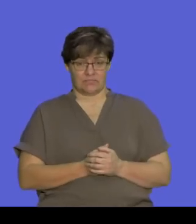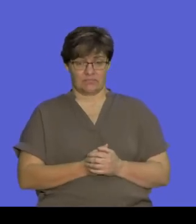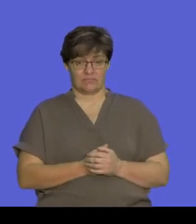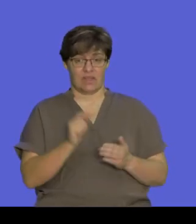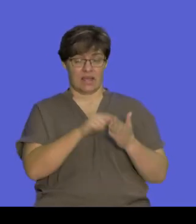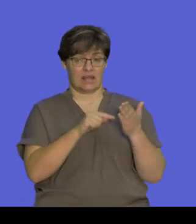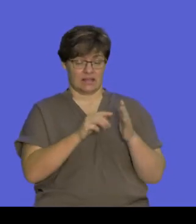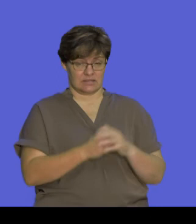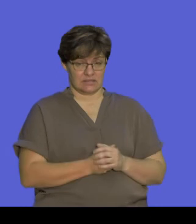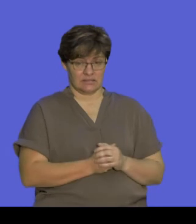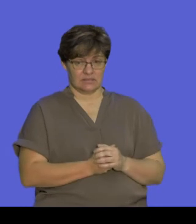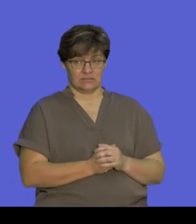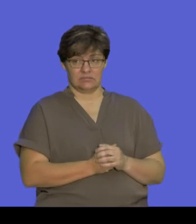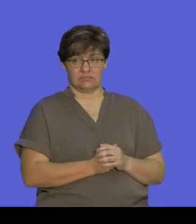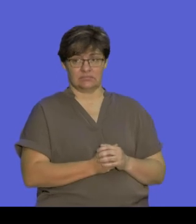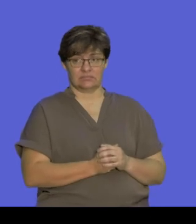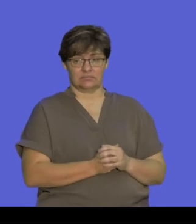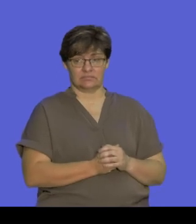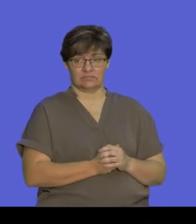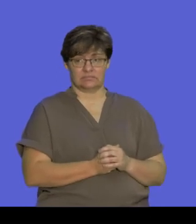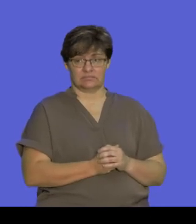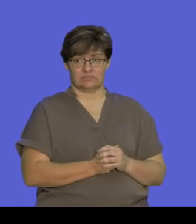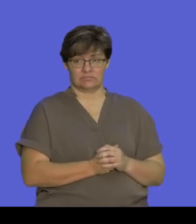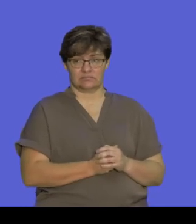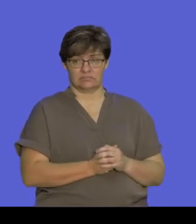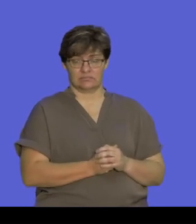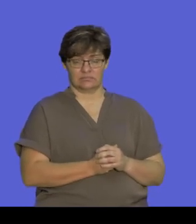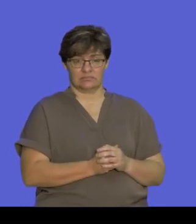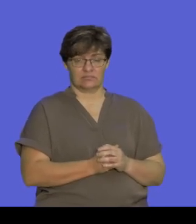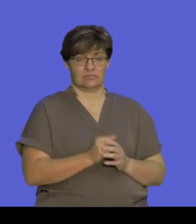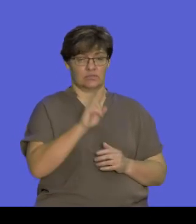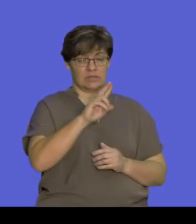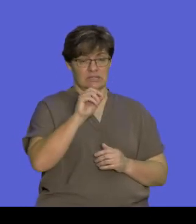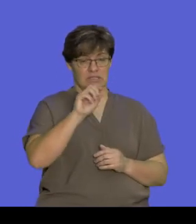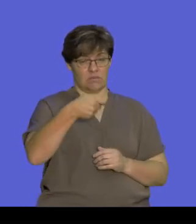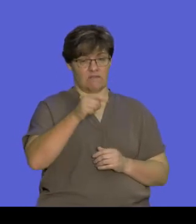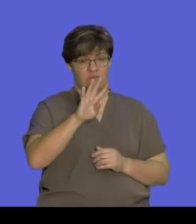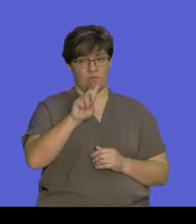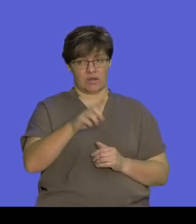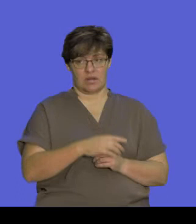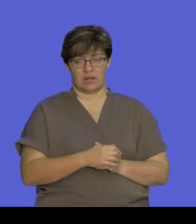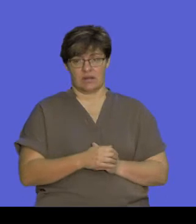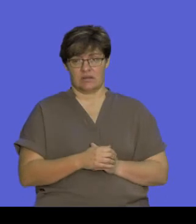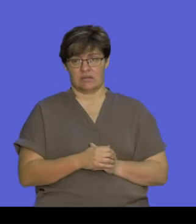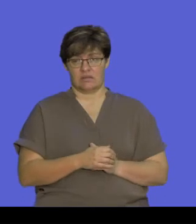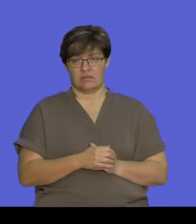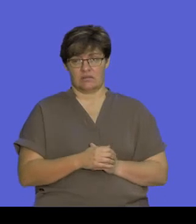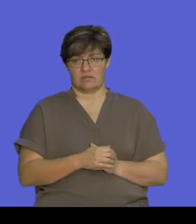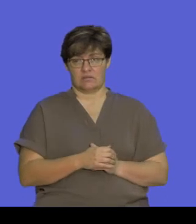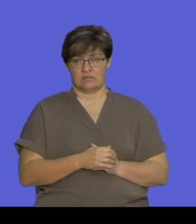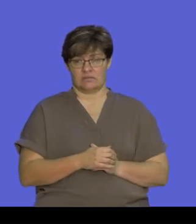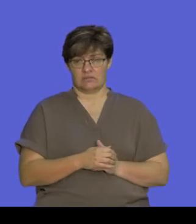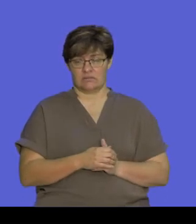going to put that in. I'm going to say it's 20.41 as a percentage, but I'm going to do it as a fraction